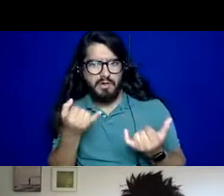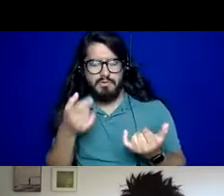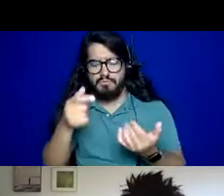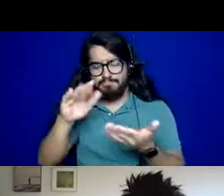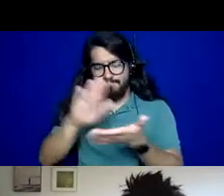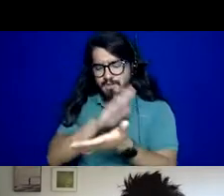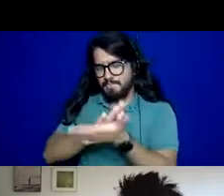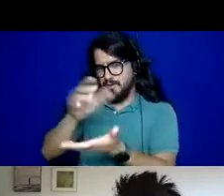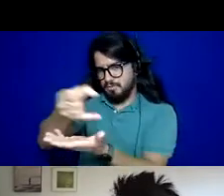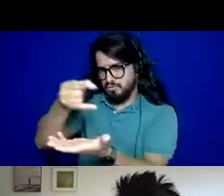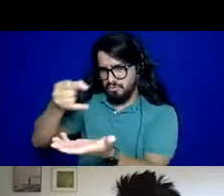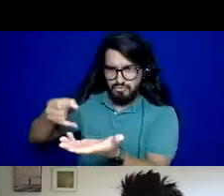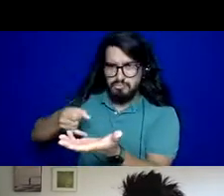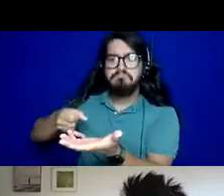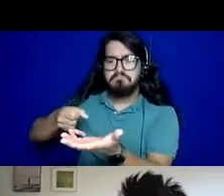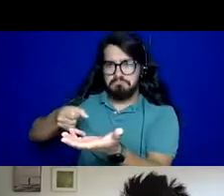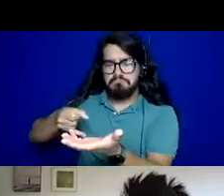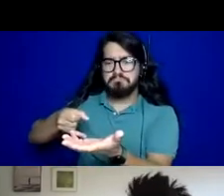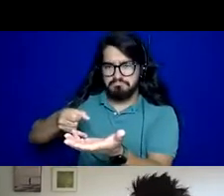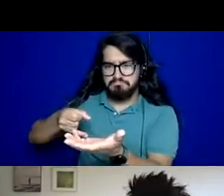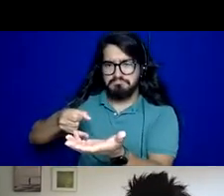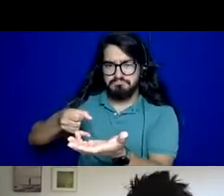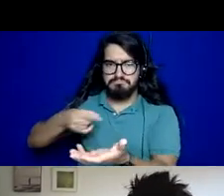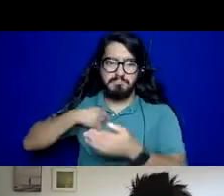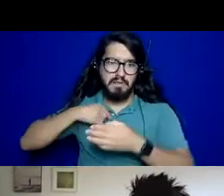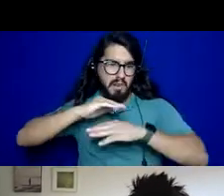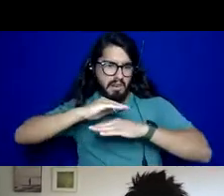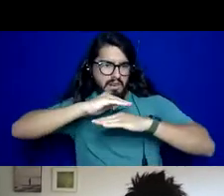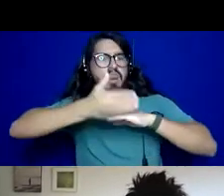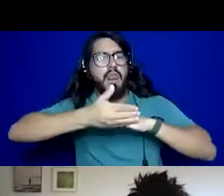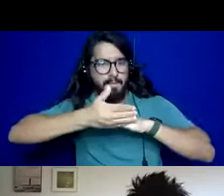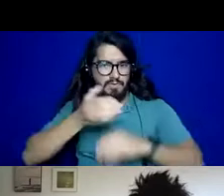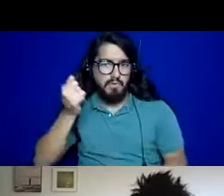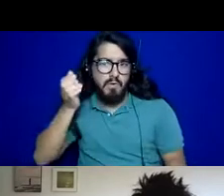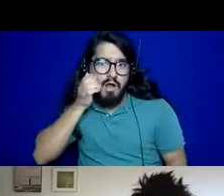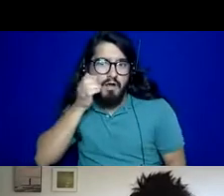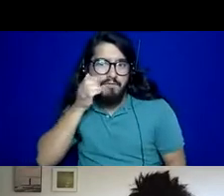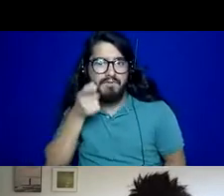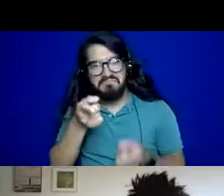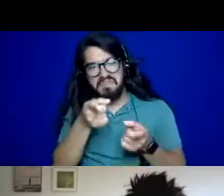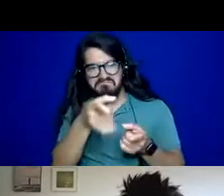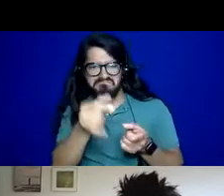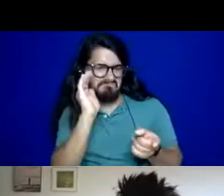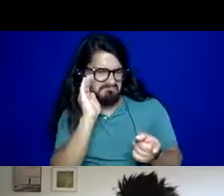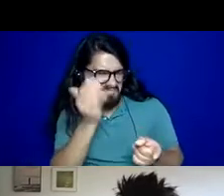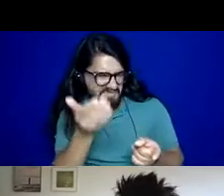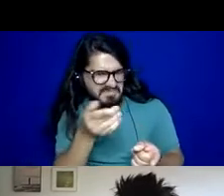what I would draw as I'm using a laptop and have a phone that looks kind of like that.